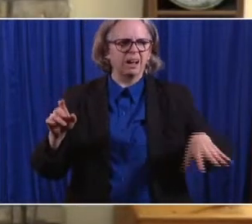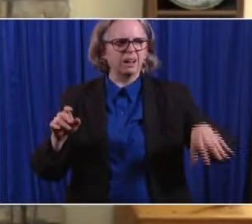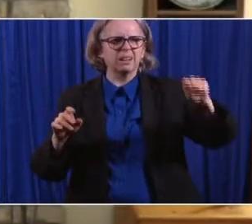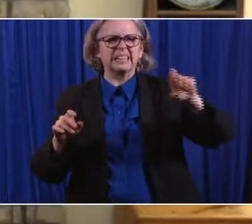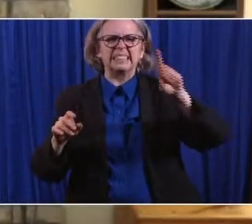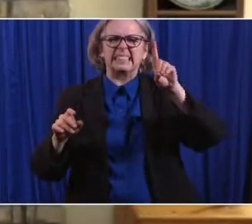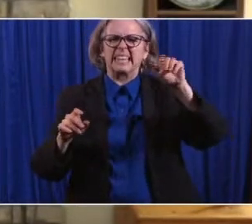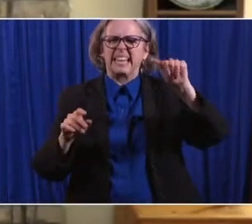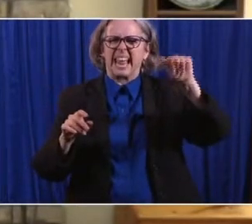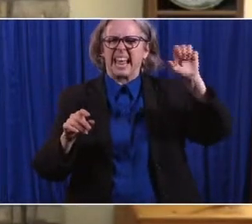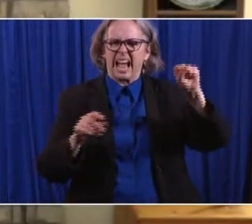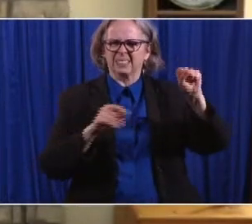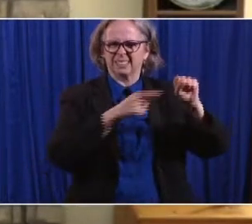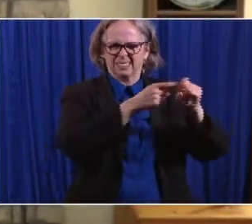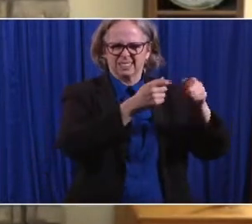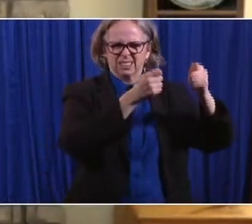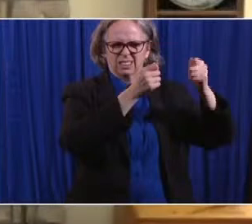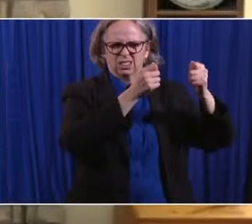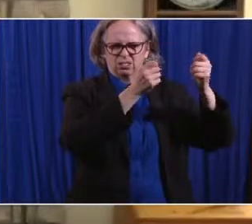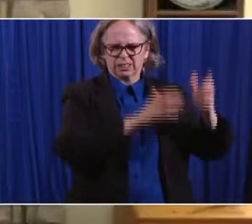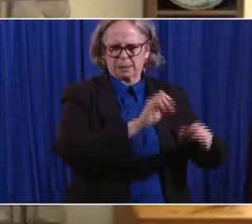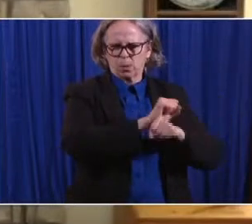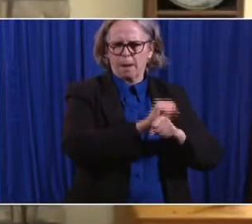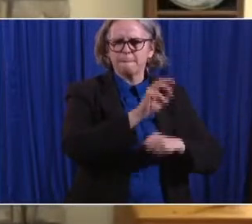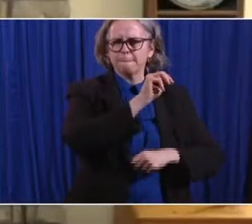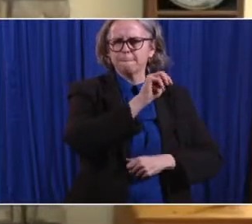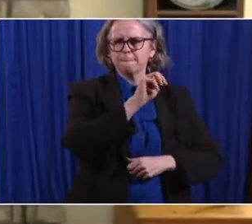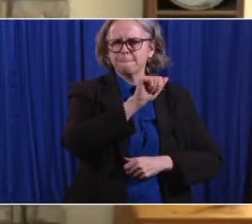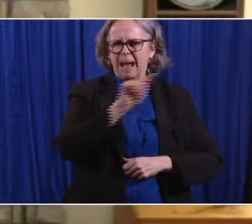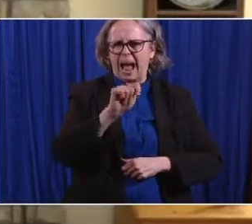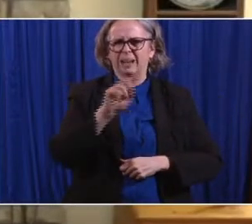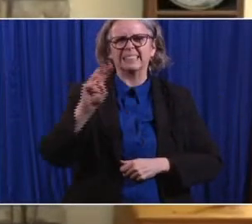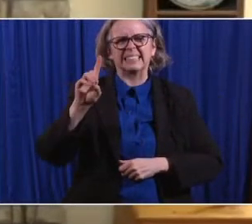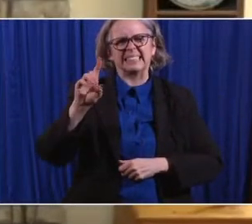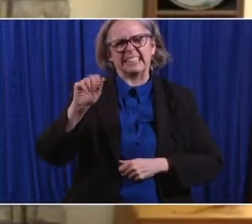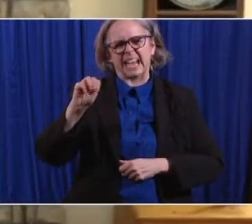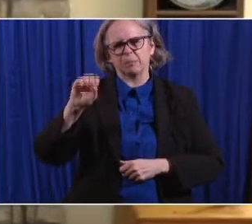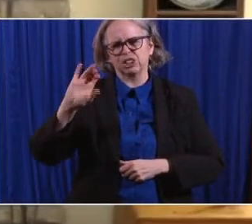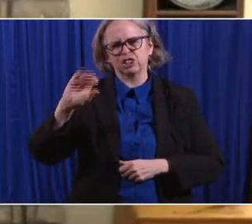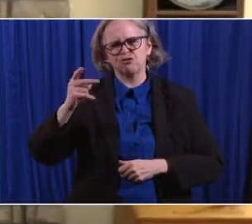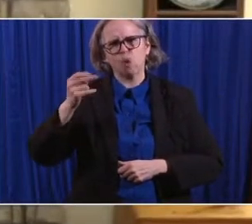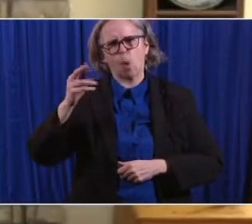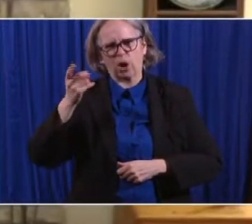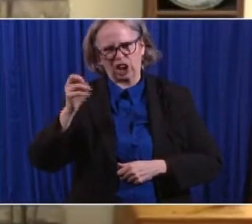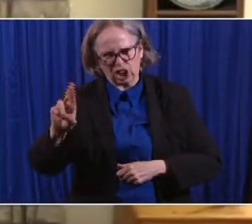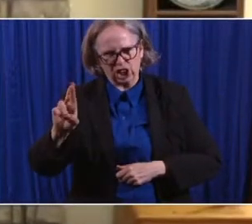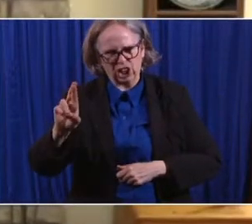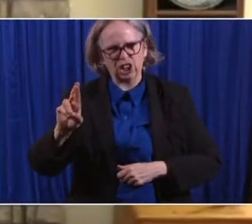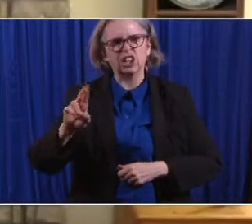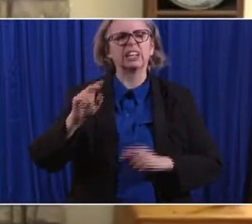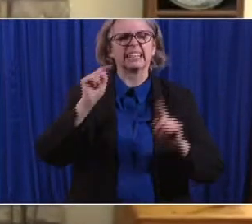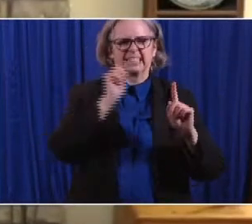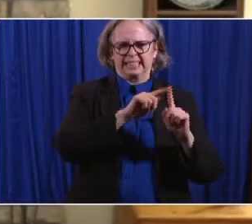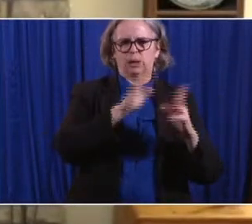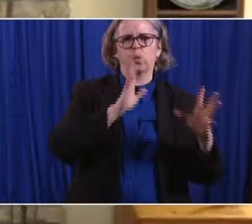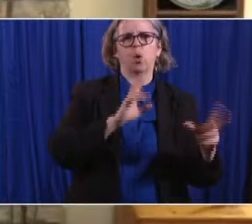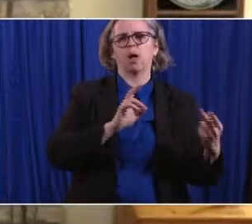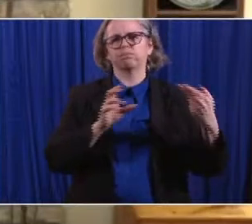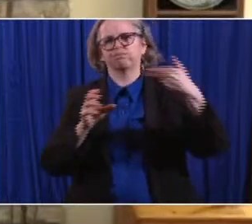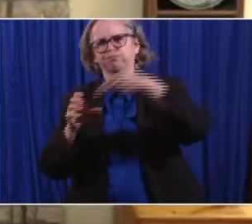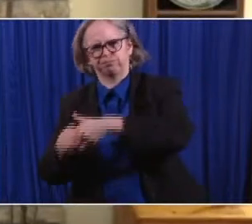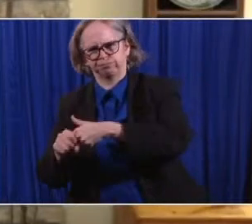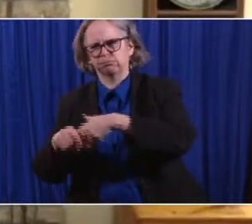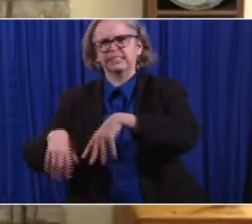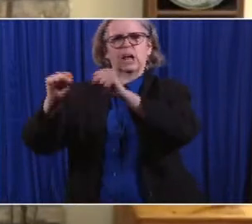Family Services. Director Henderson will become a senior advisor to him until her last day on